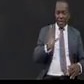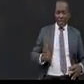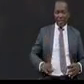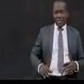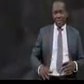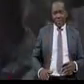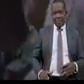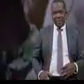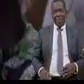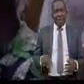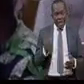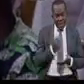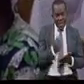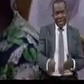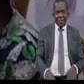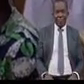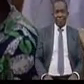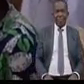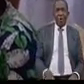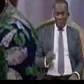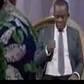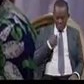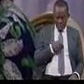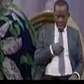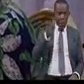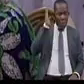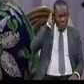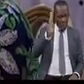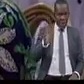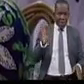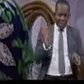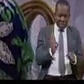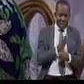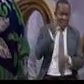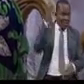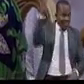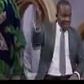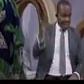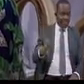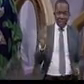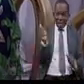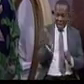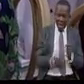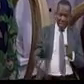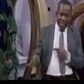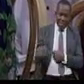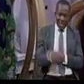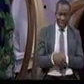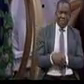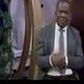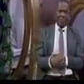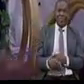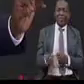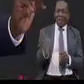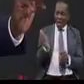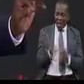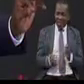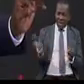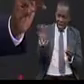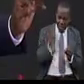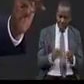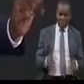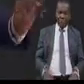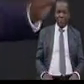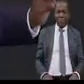get there. Every day, every little addition. Every day, every little